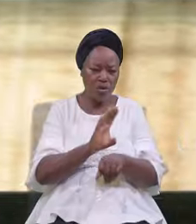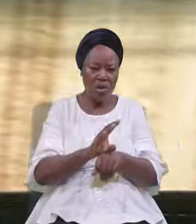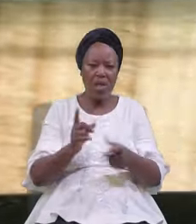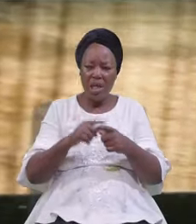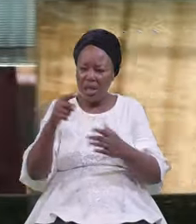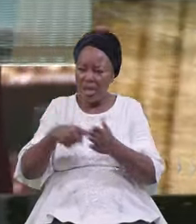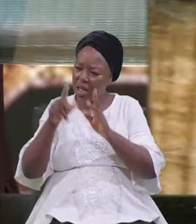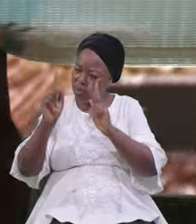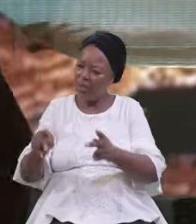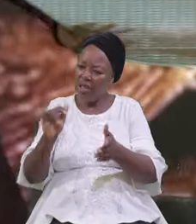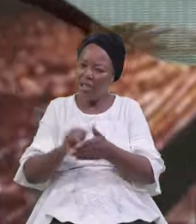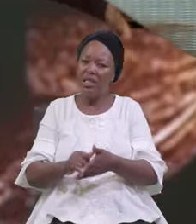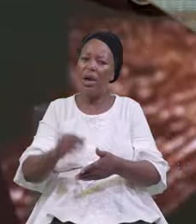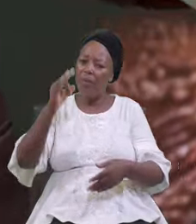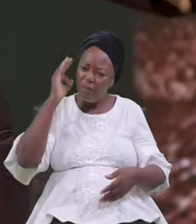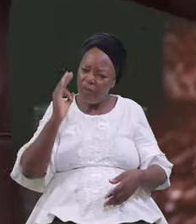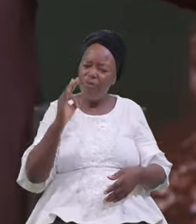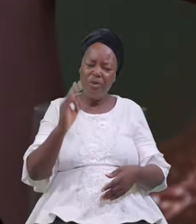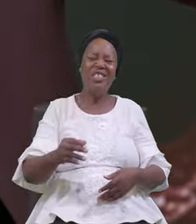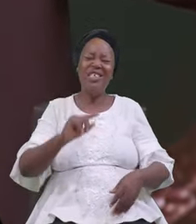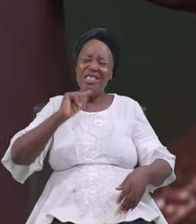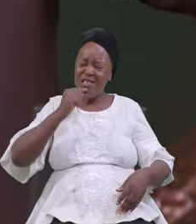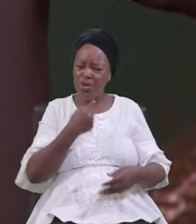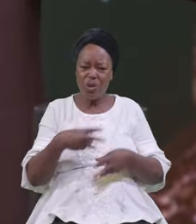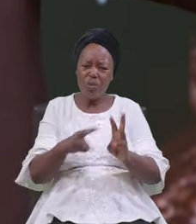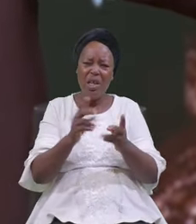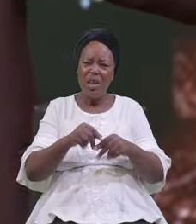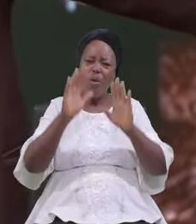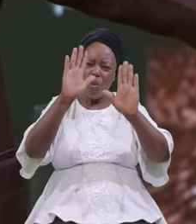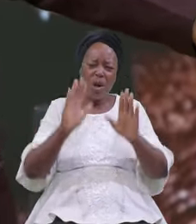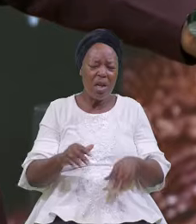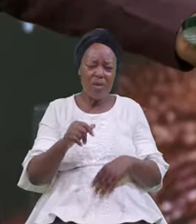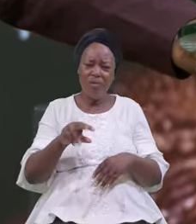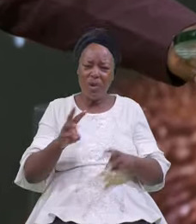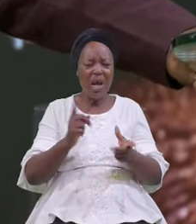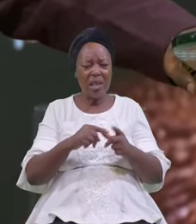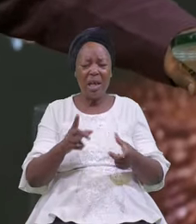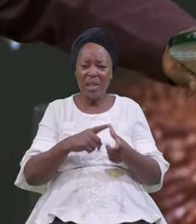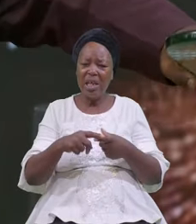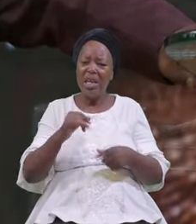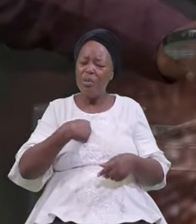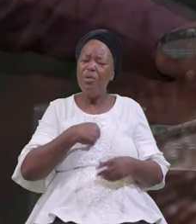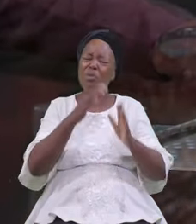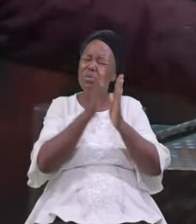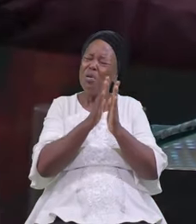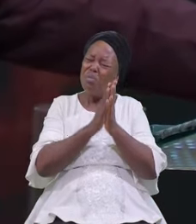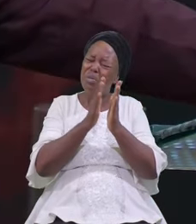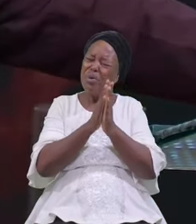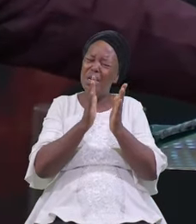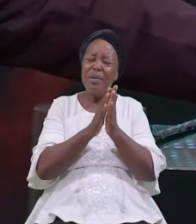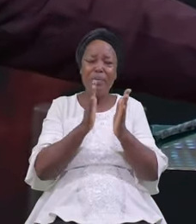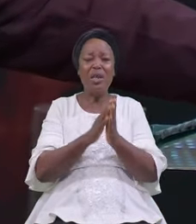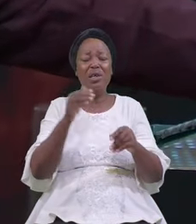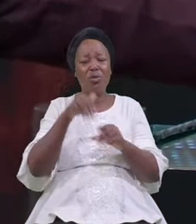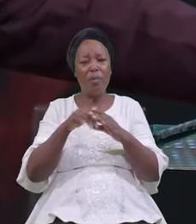I preached in a fiery way, in a wonderful way, and I prayed and prayed and soaked in everything.